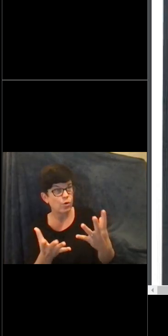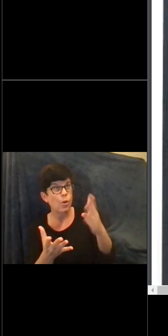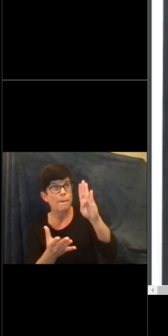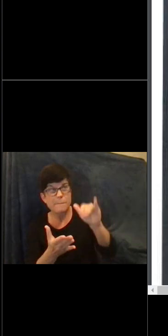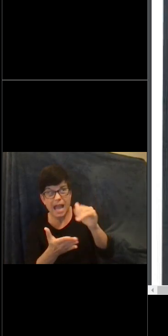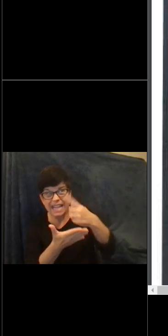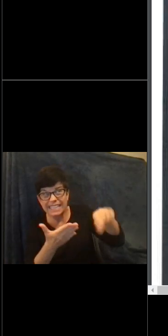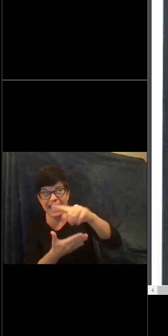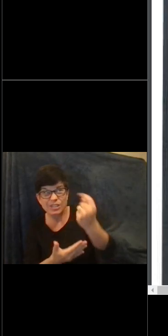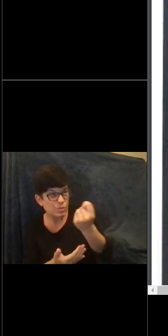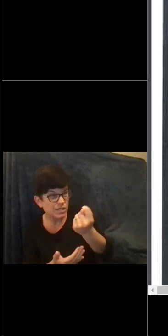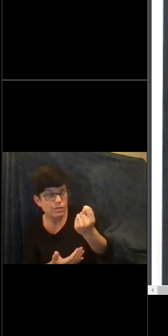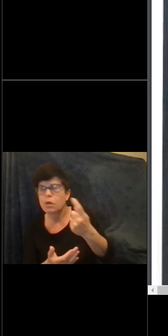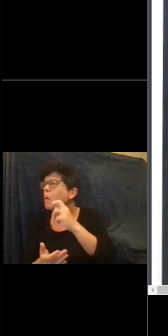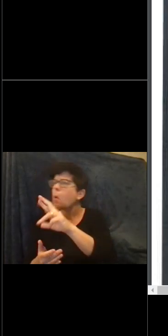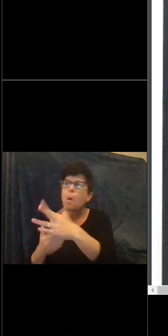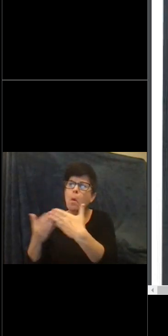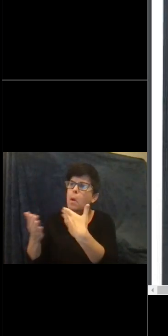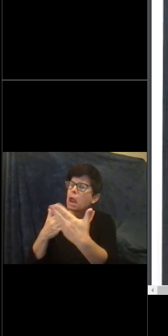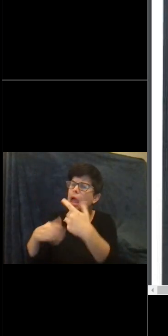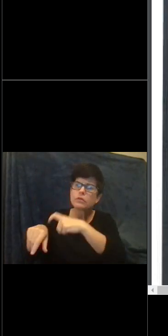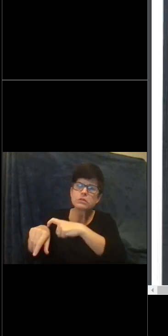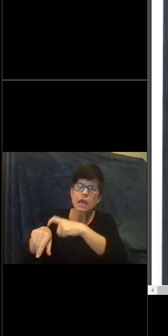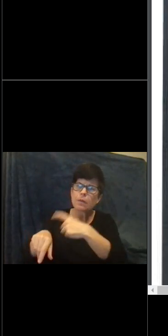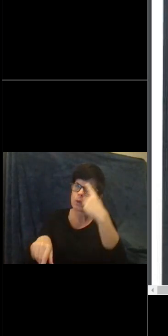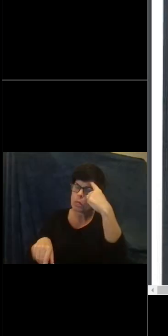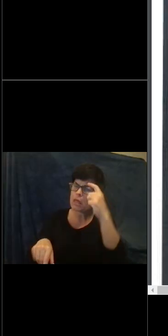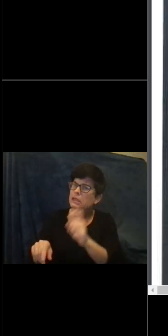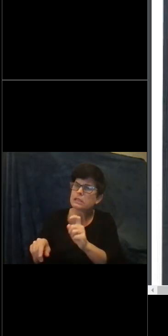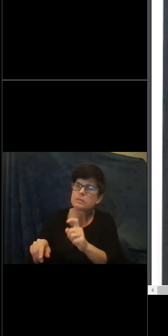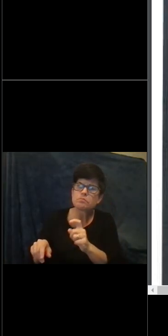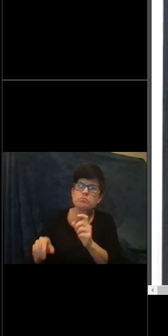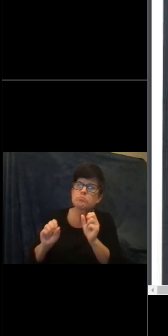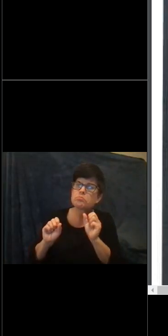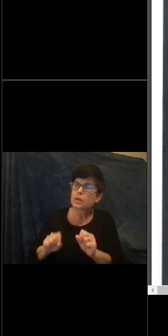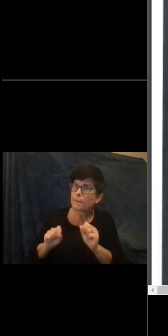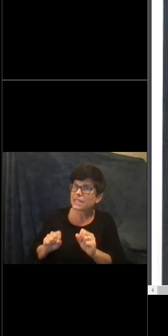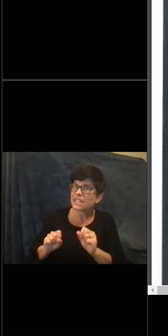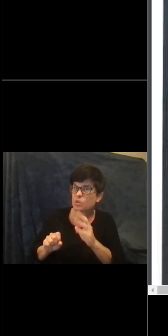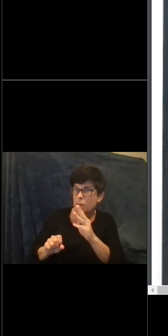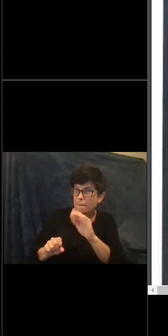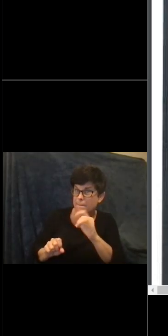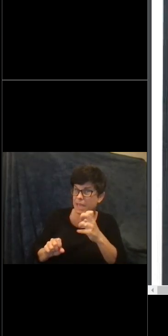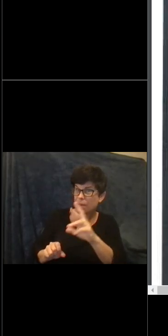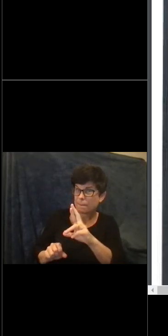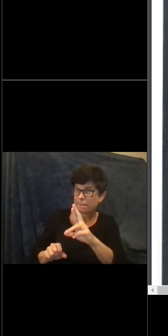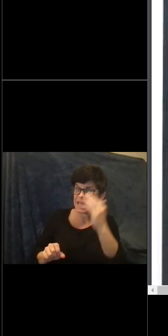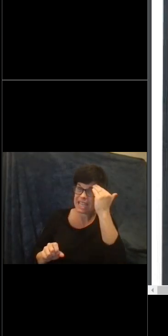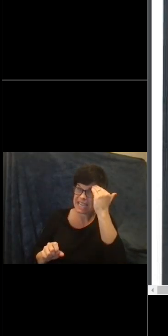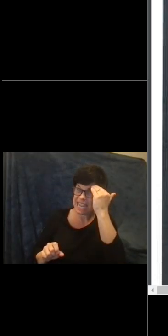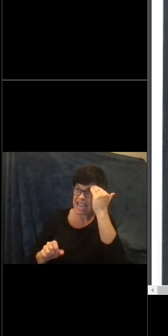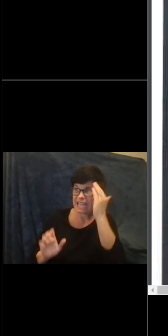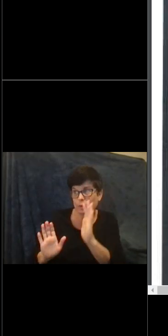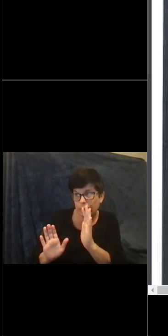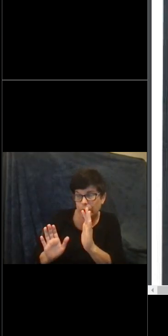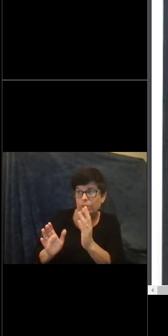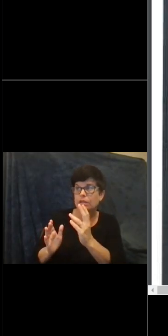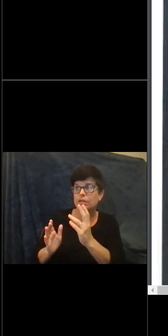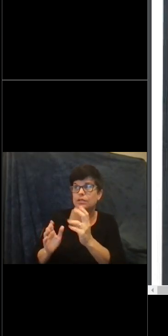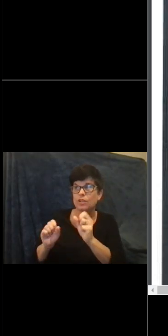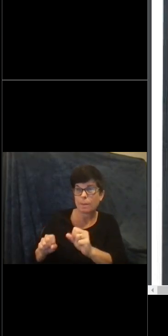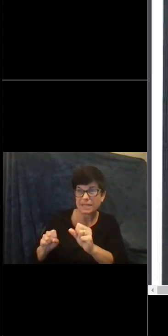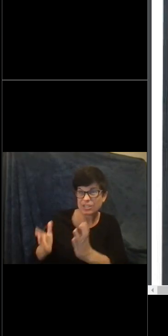or whatever timeframe you think is necessary, and we could potentially hold? And Mayor, I don't want to, I know you have a potential motion on the